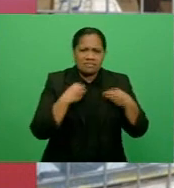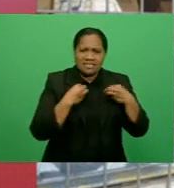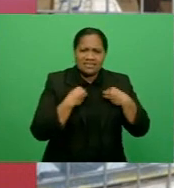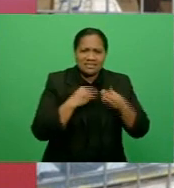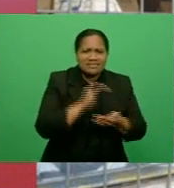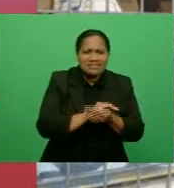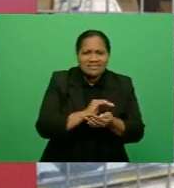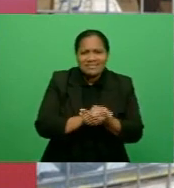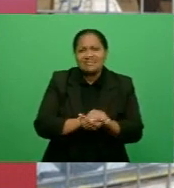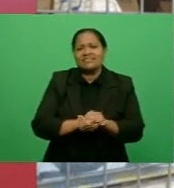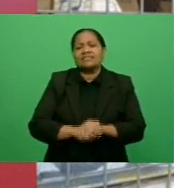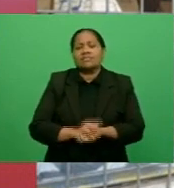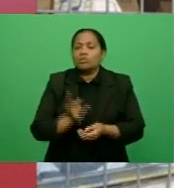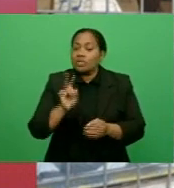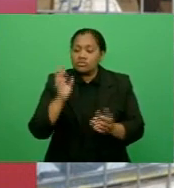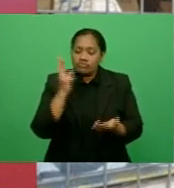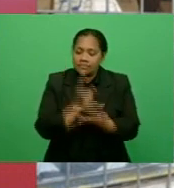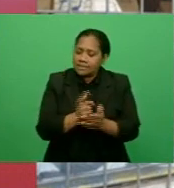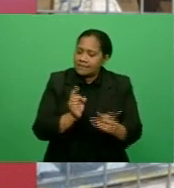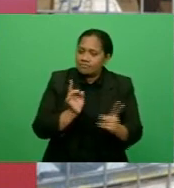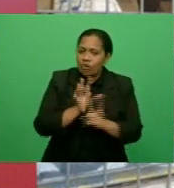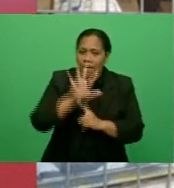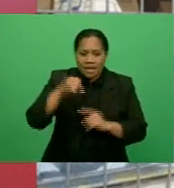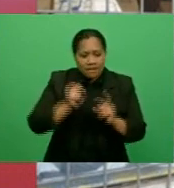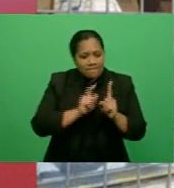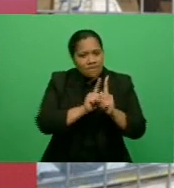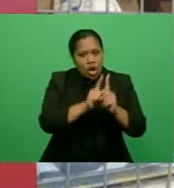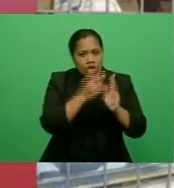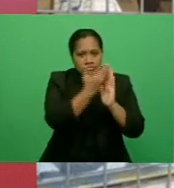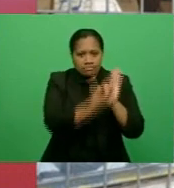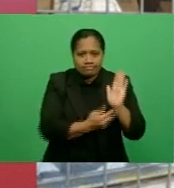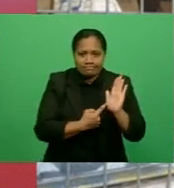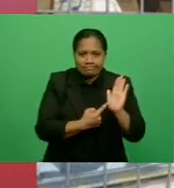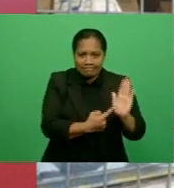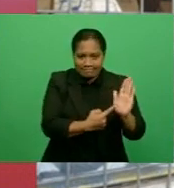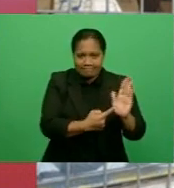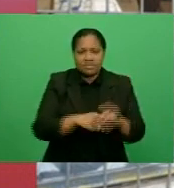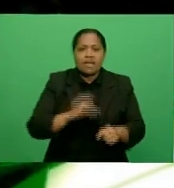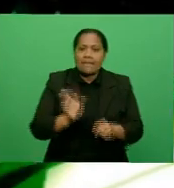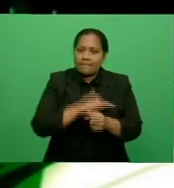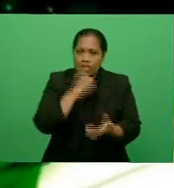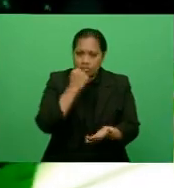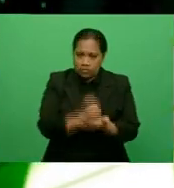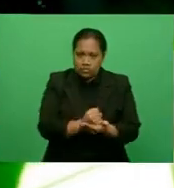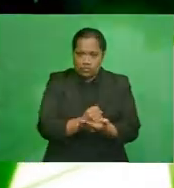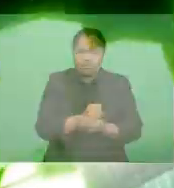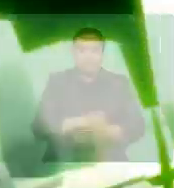compliance to standards and making sure that there is consistency.